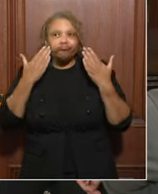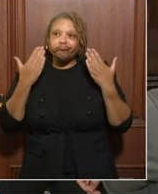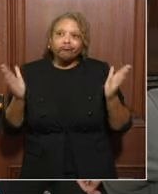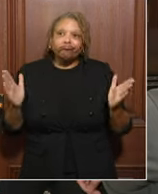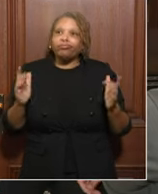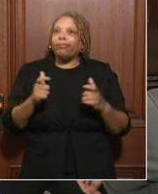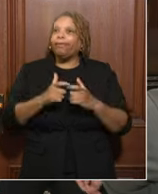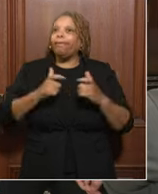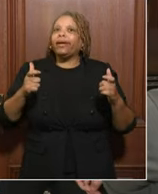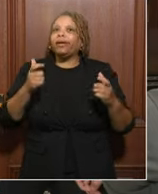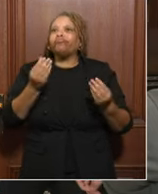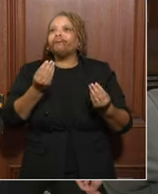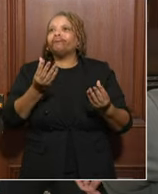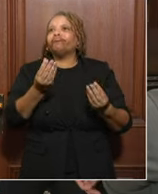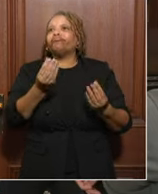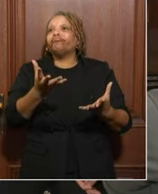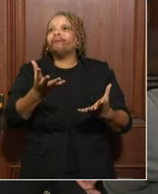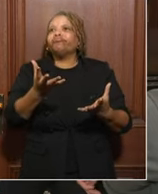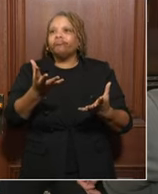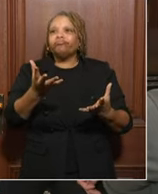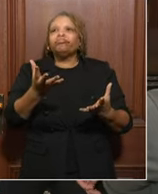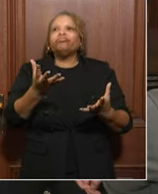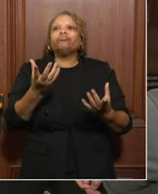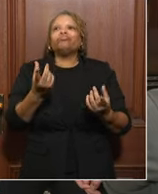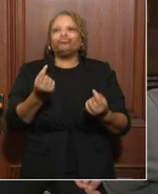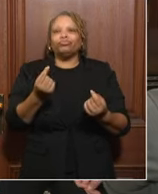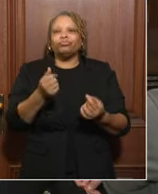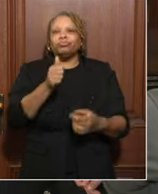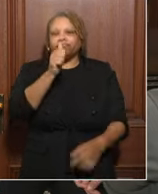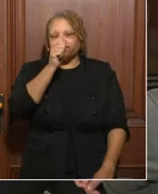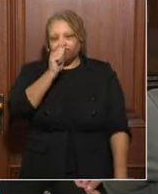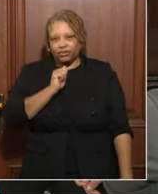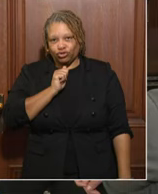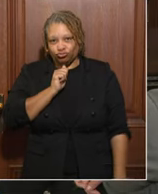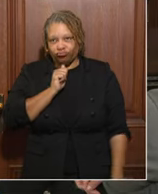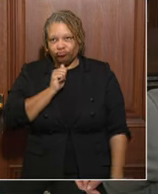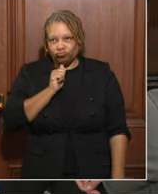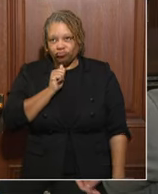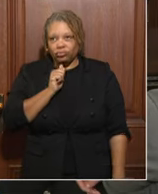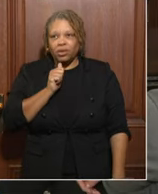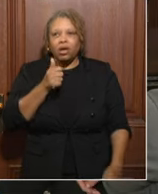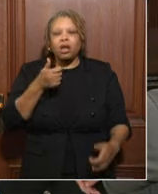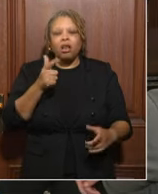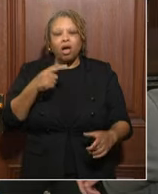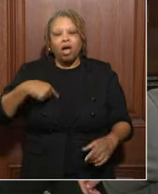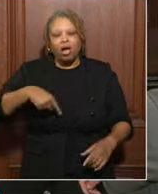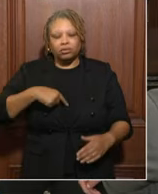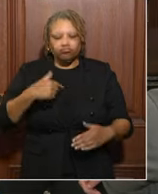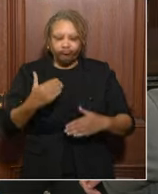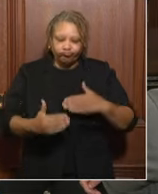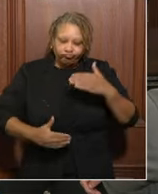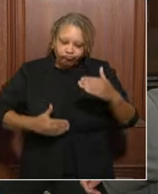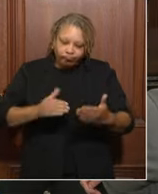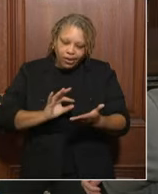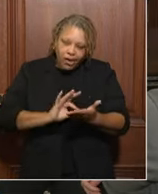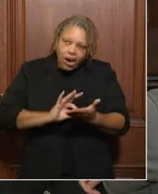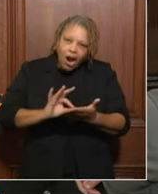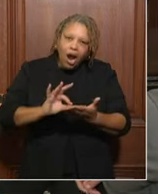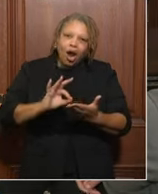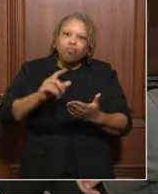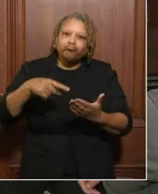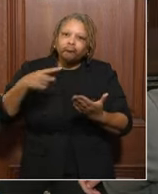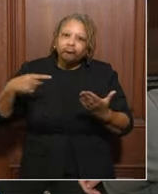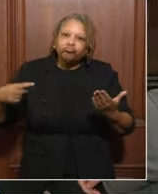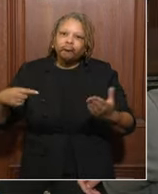I would ask people to exercise is patience, that the way the process works in some of these states is they don't start